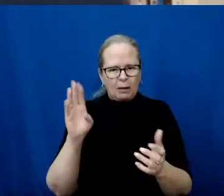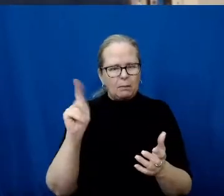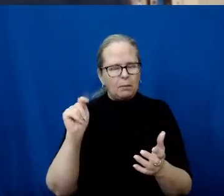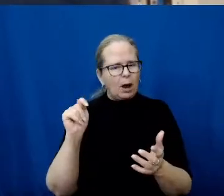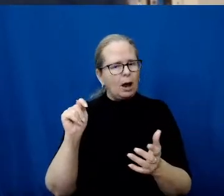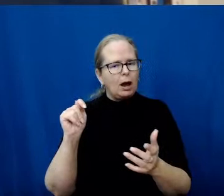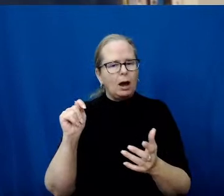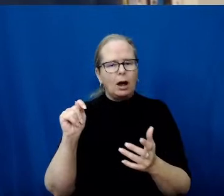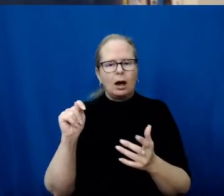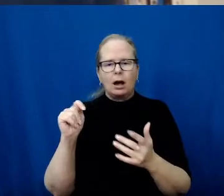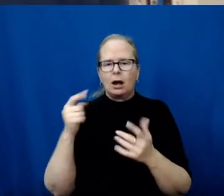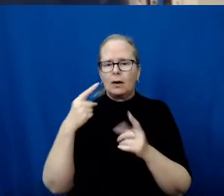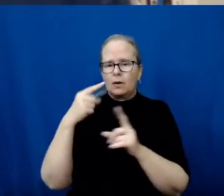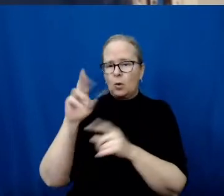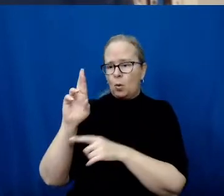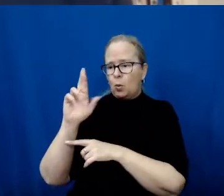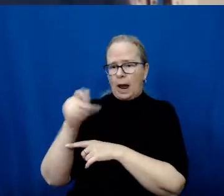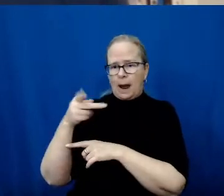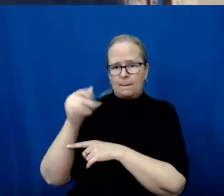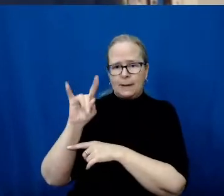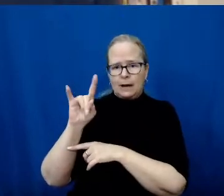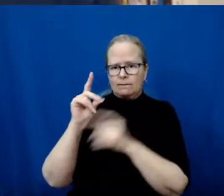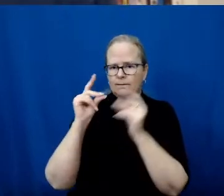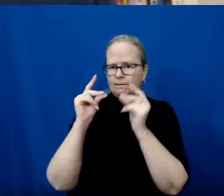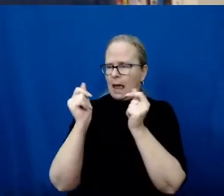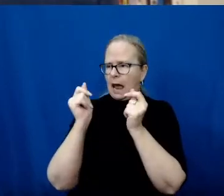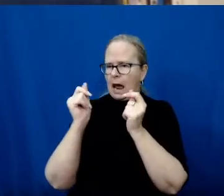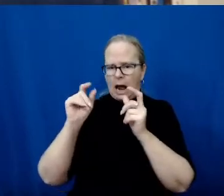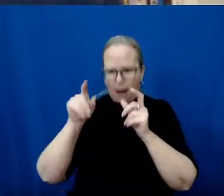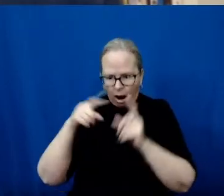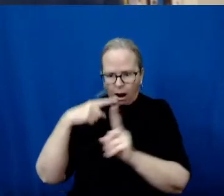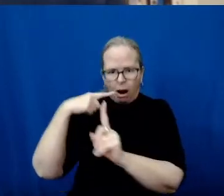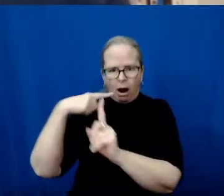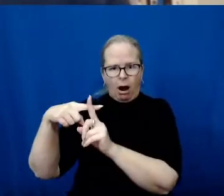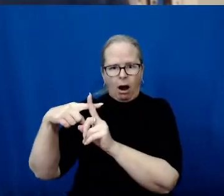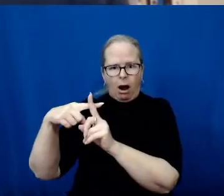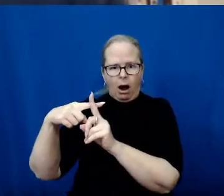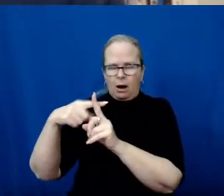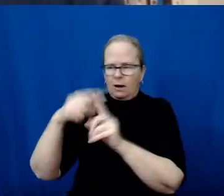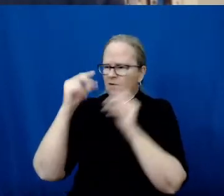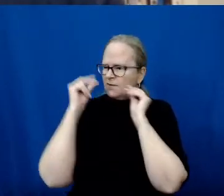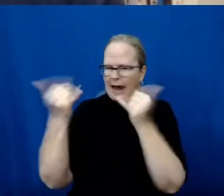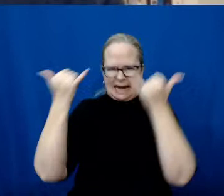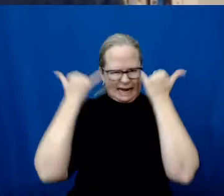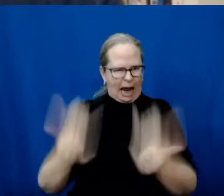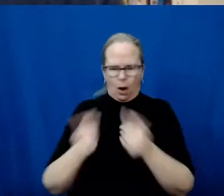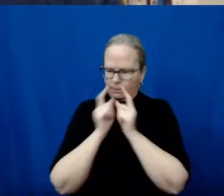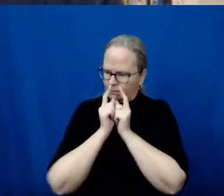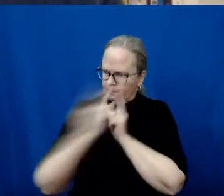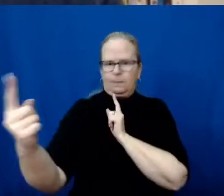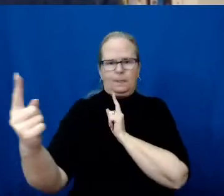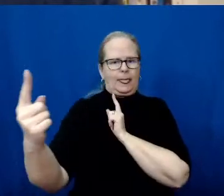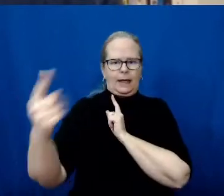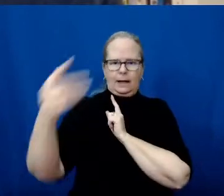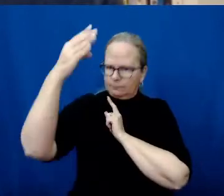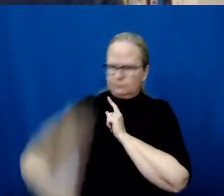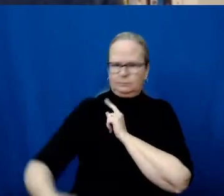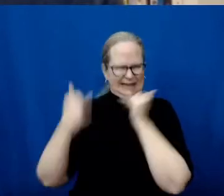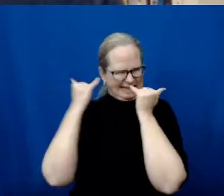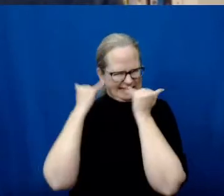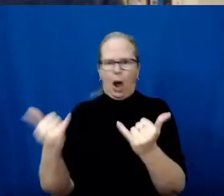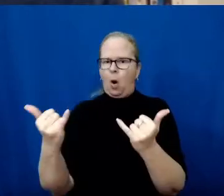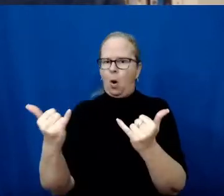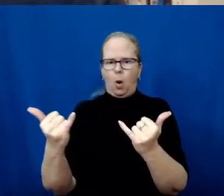opening presents together to having it on FaceTime. But I think the kids felt it was a bit more of